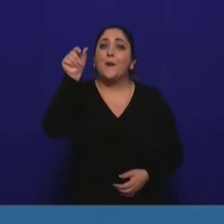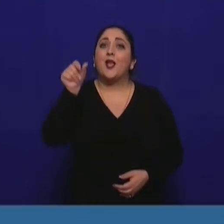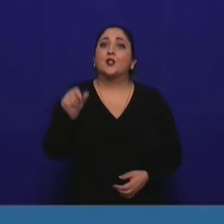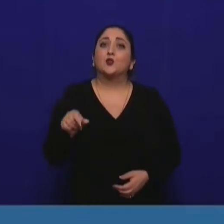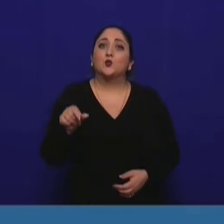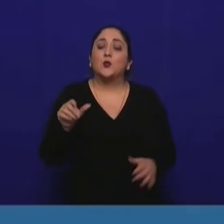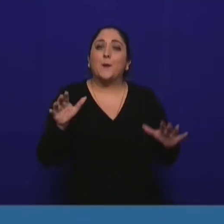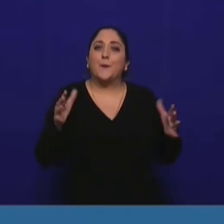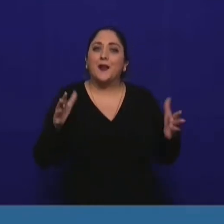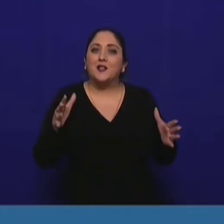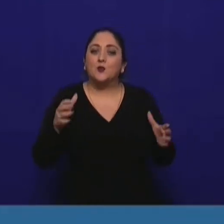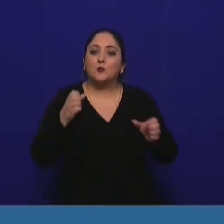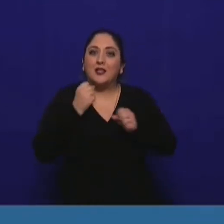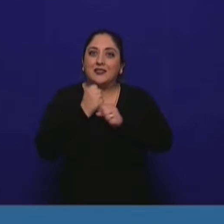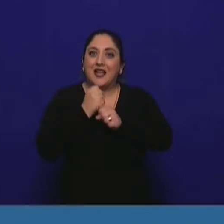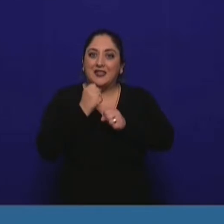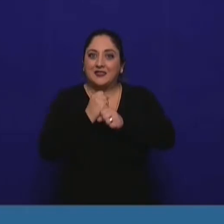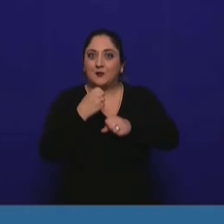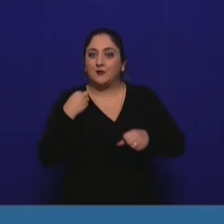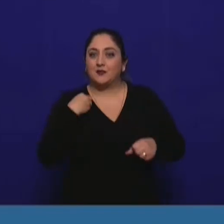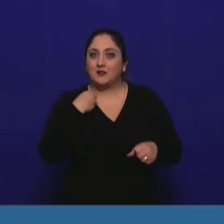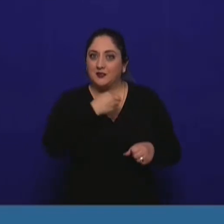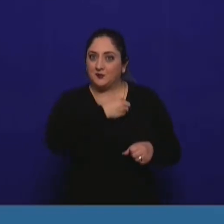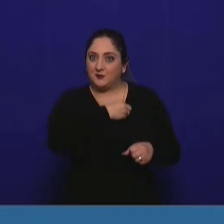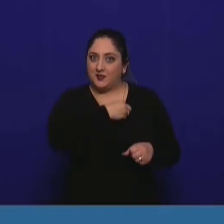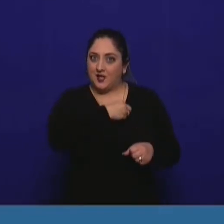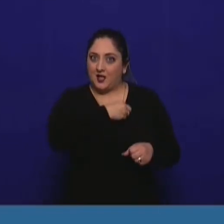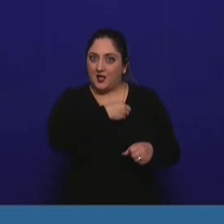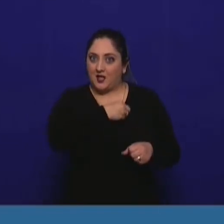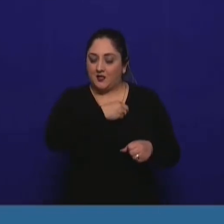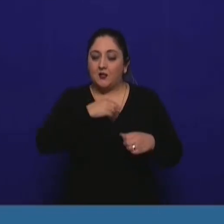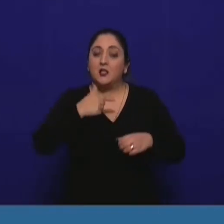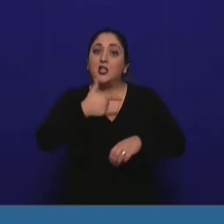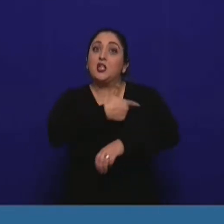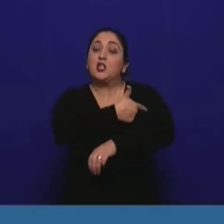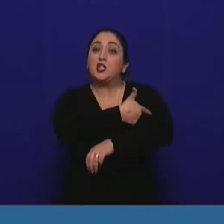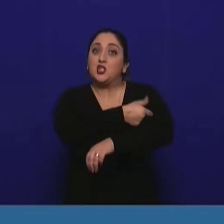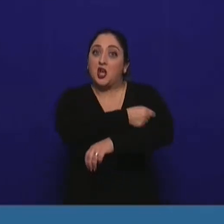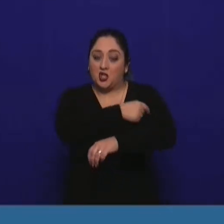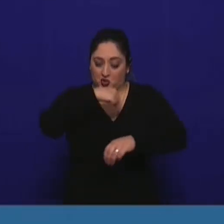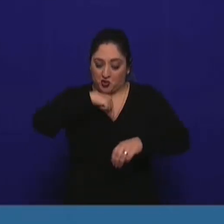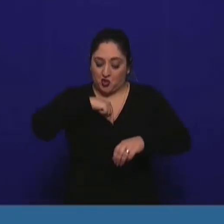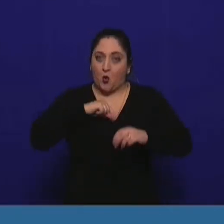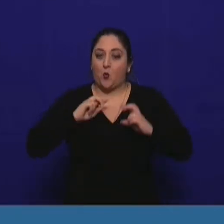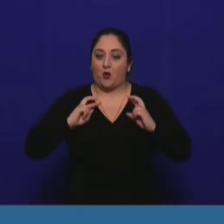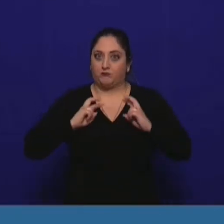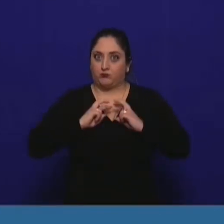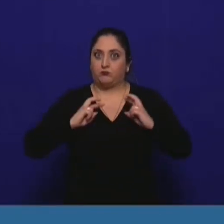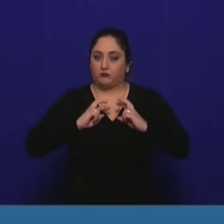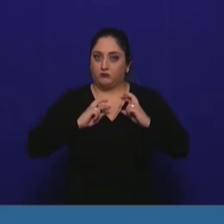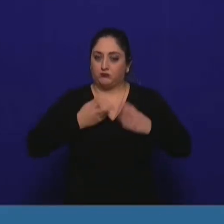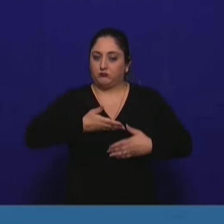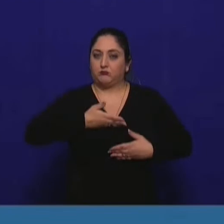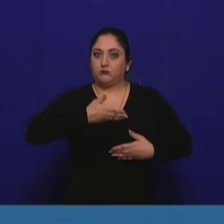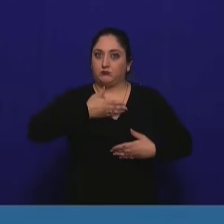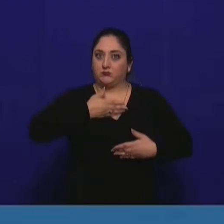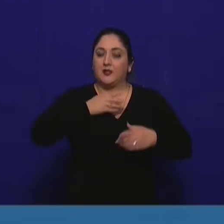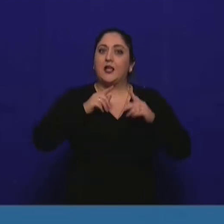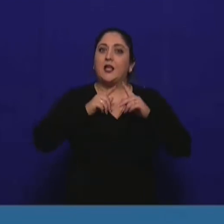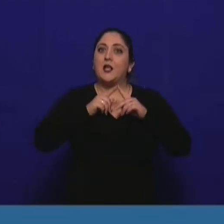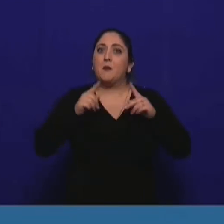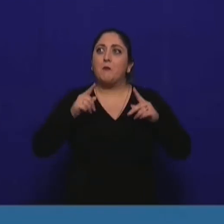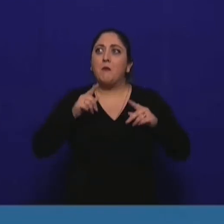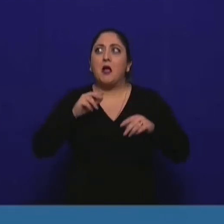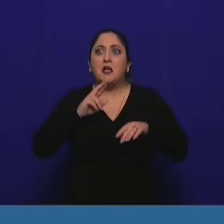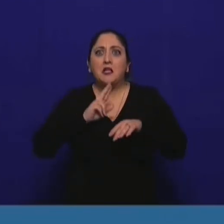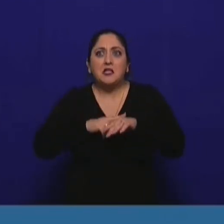pereżempju ħaddiem fis-settur tas-saħħa li s-siġilla l-immunità tiegħu kontra l-COVID għax ingħata iż-żewġ dożi jista' jevita